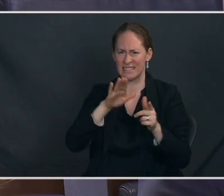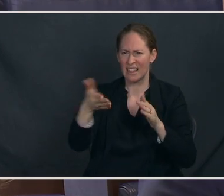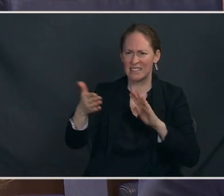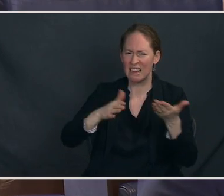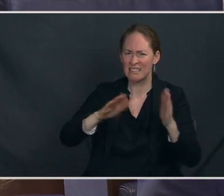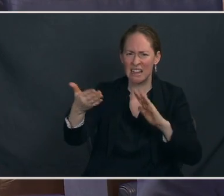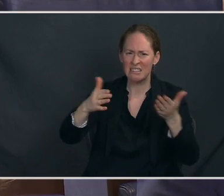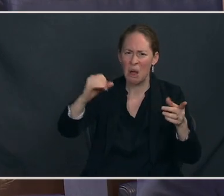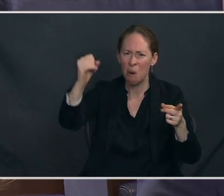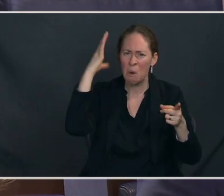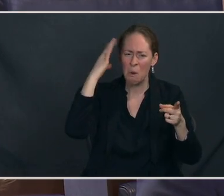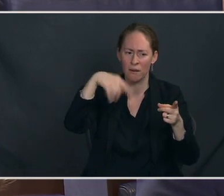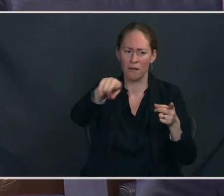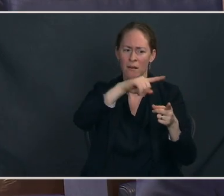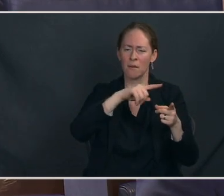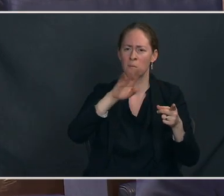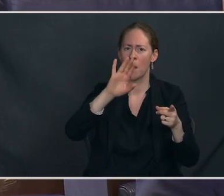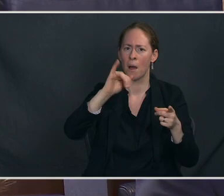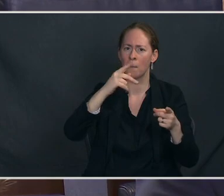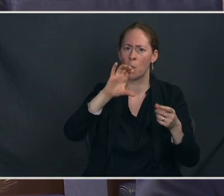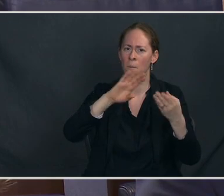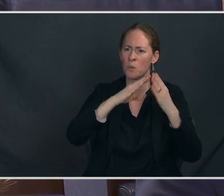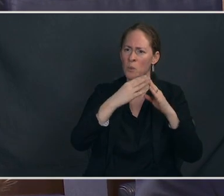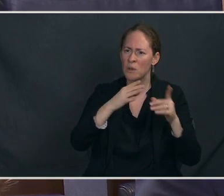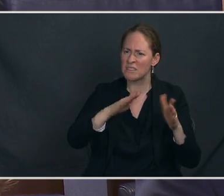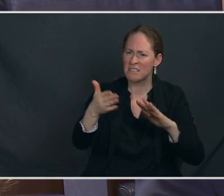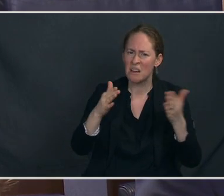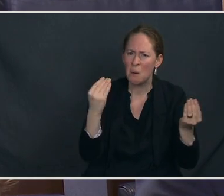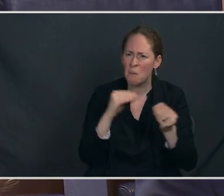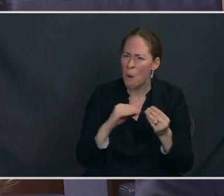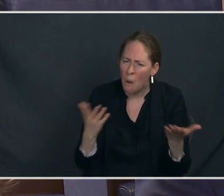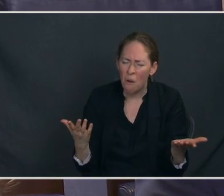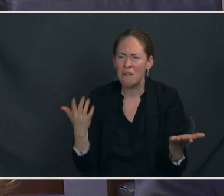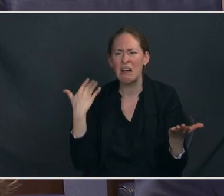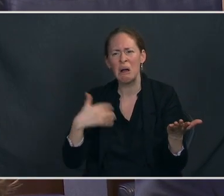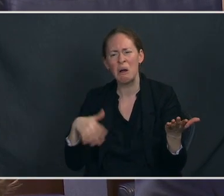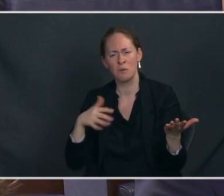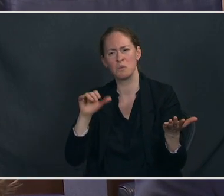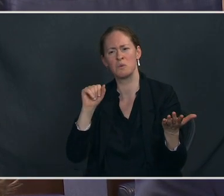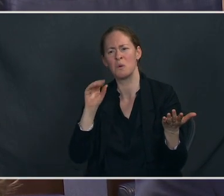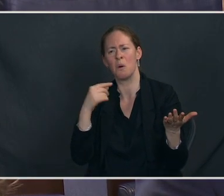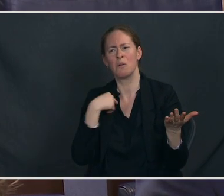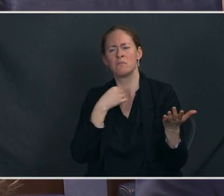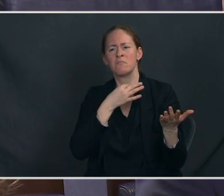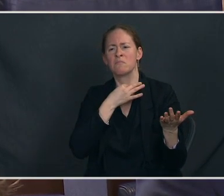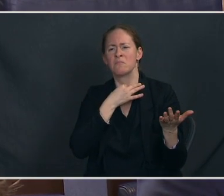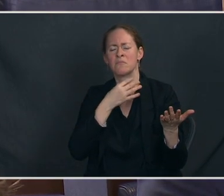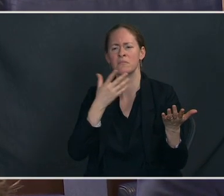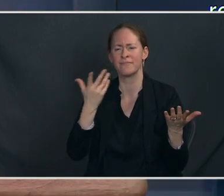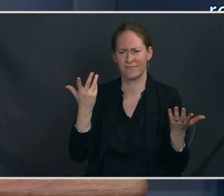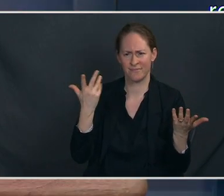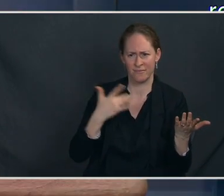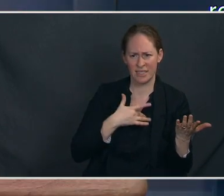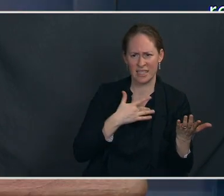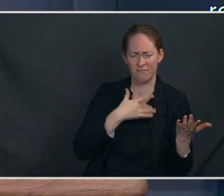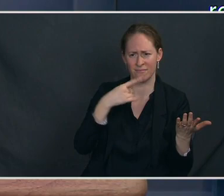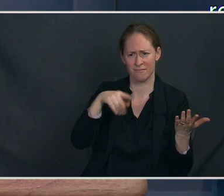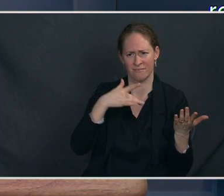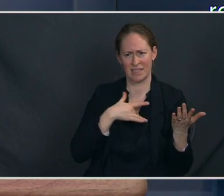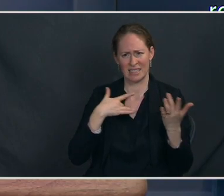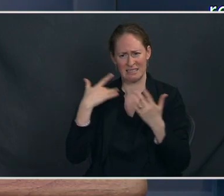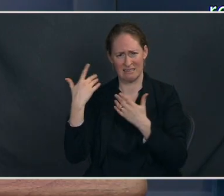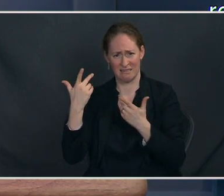Does the White House fault the policies of the previous administration for creating those disparities that we're seeing? Well,